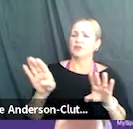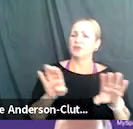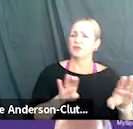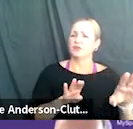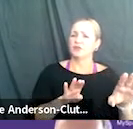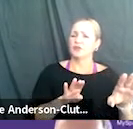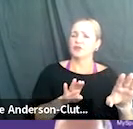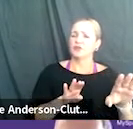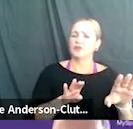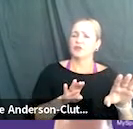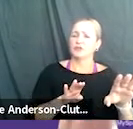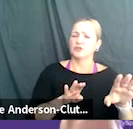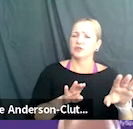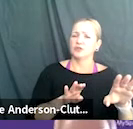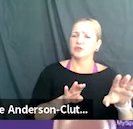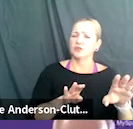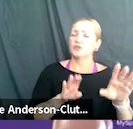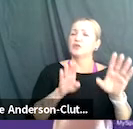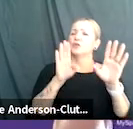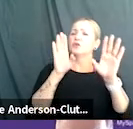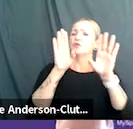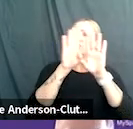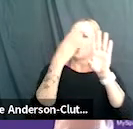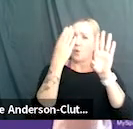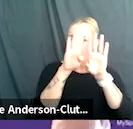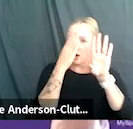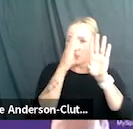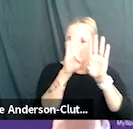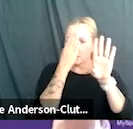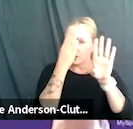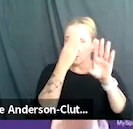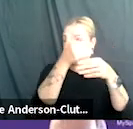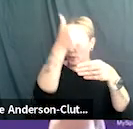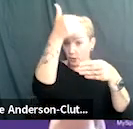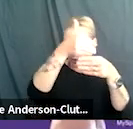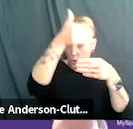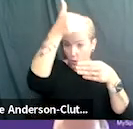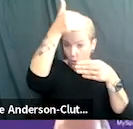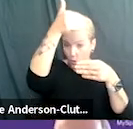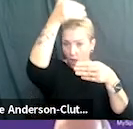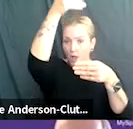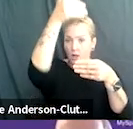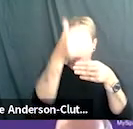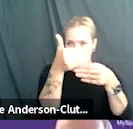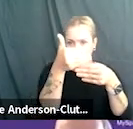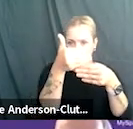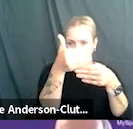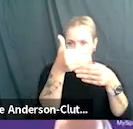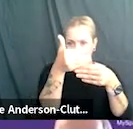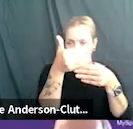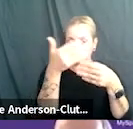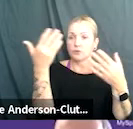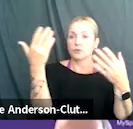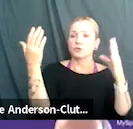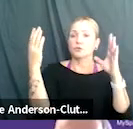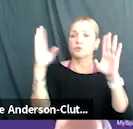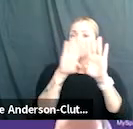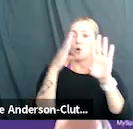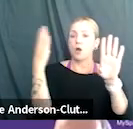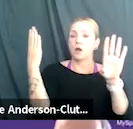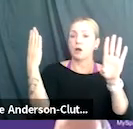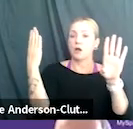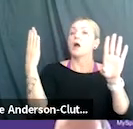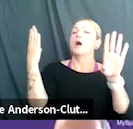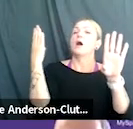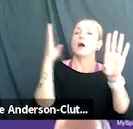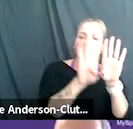doors and windows throughout their house being closed, and I think at school also. And if anybody opened them, he would go over and close them immediately. If he couldn't close them, if somebody prevented